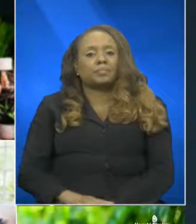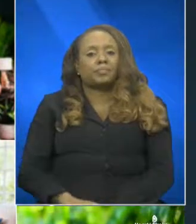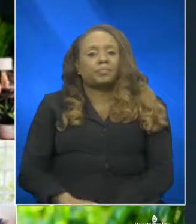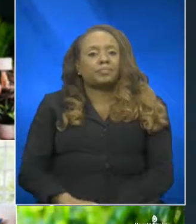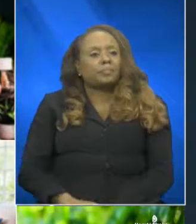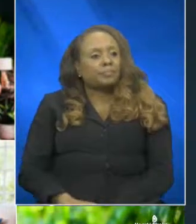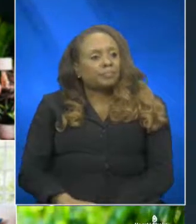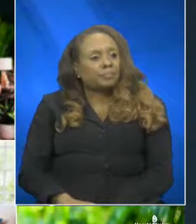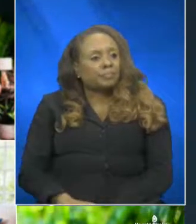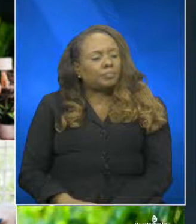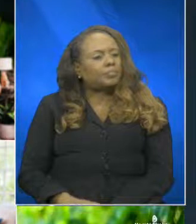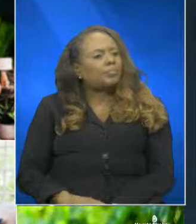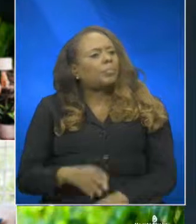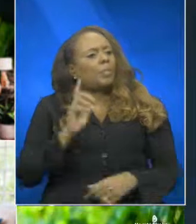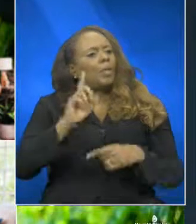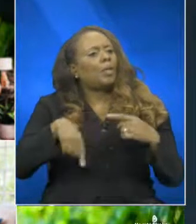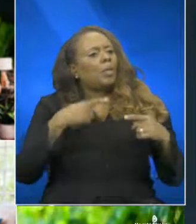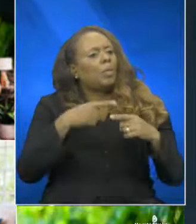you suffer a stroke?